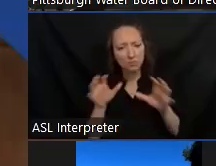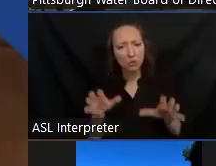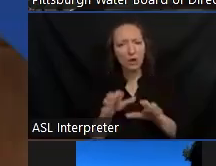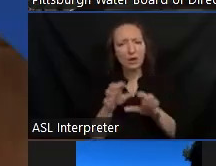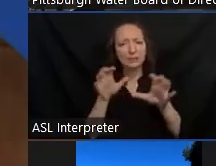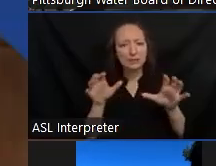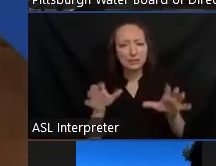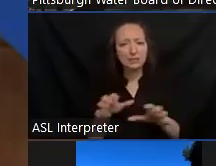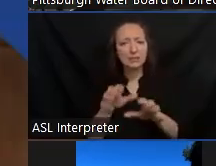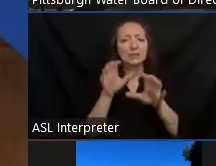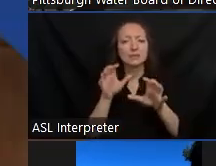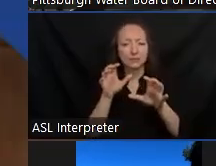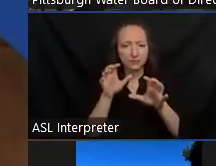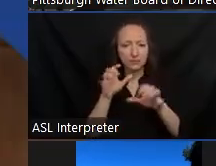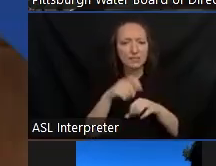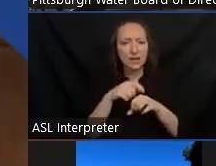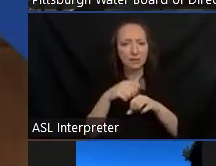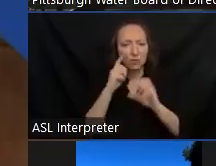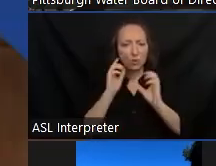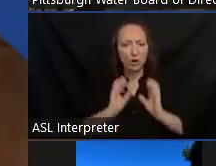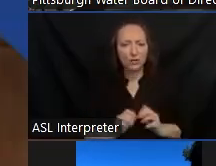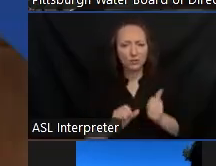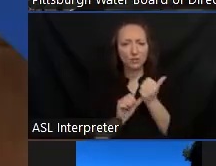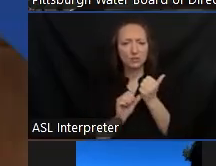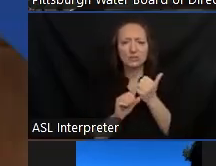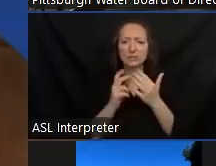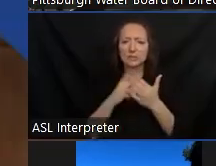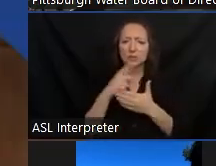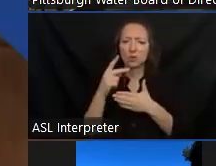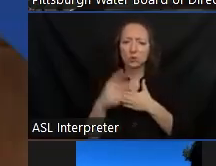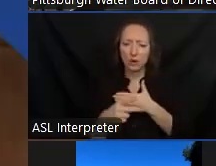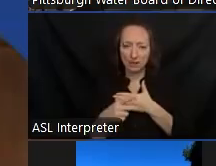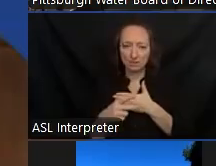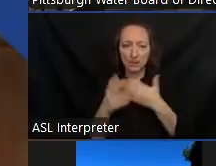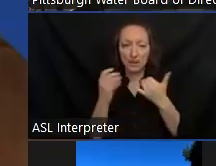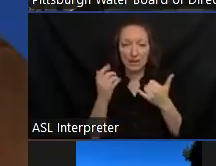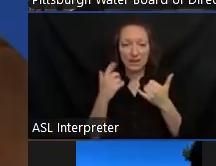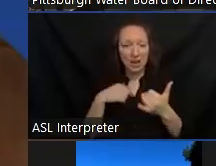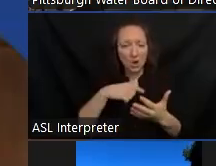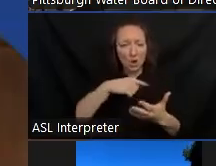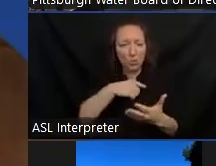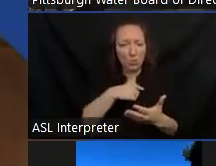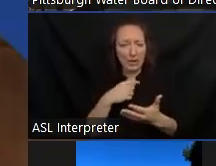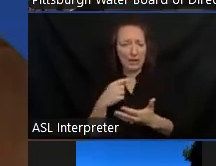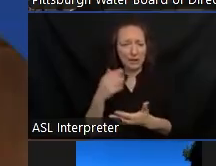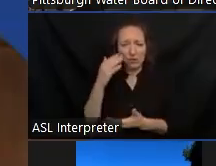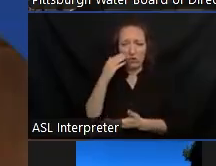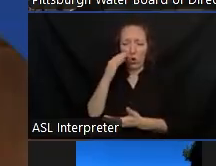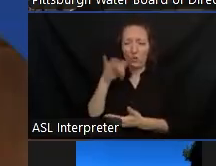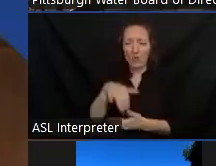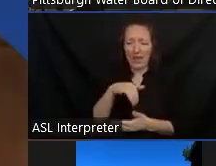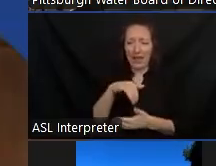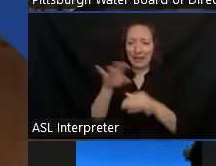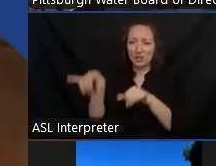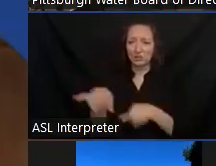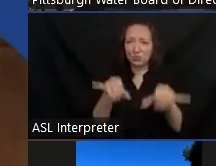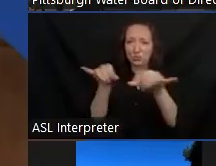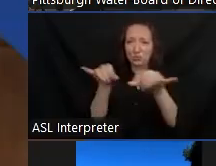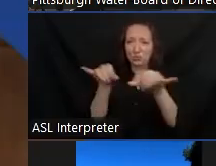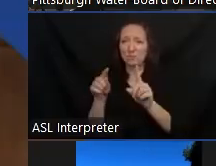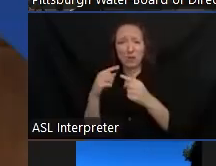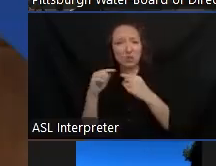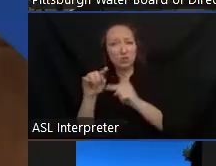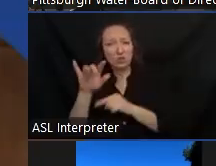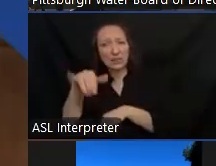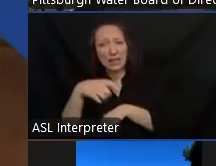program. These are offerings now that we have come to know and are relatively routine. But again, at the time that we